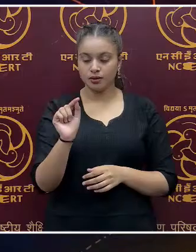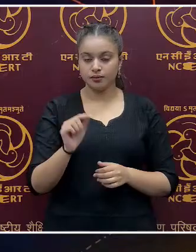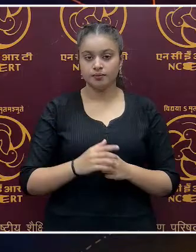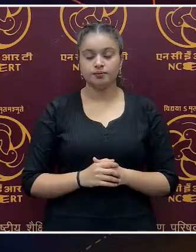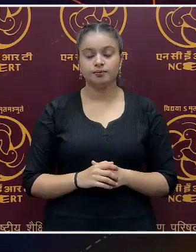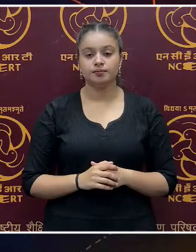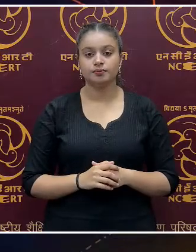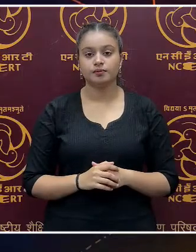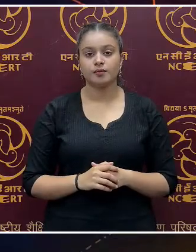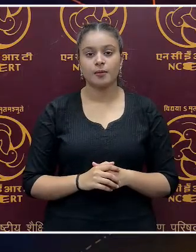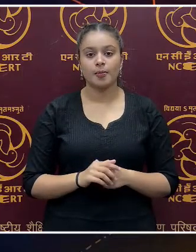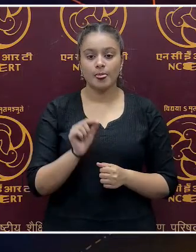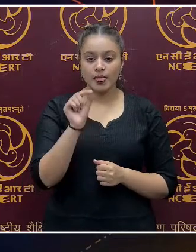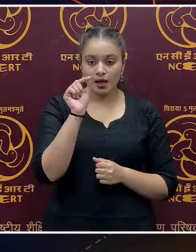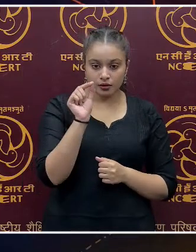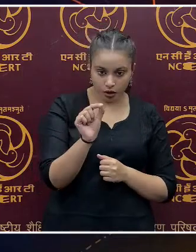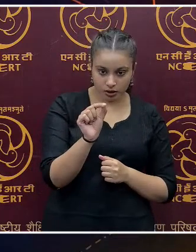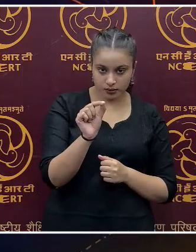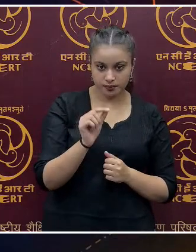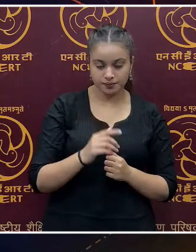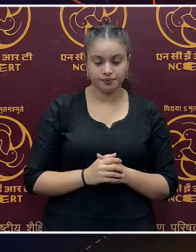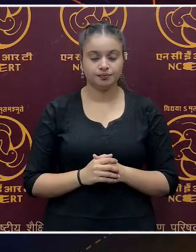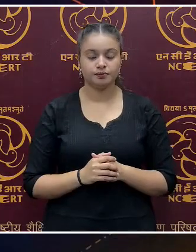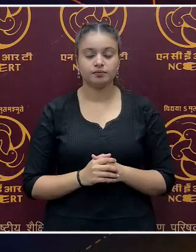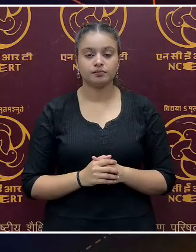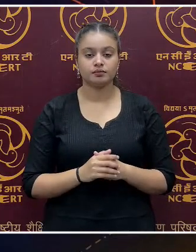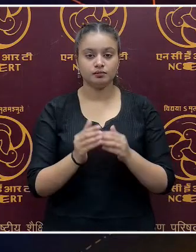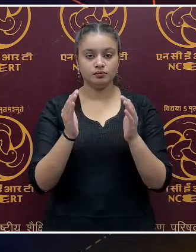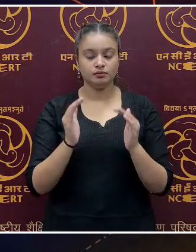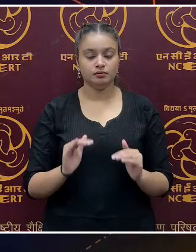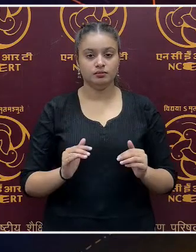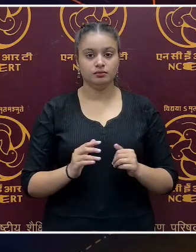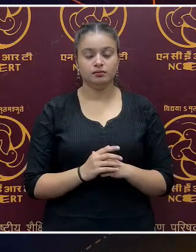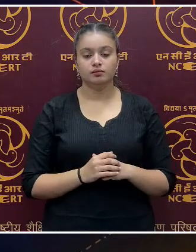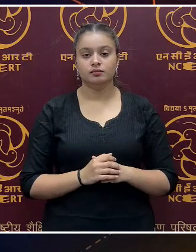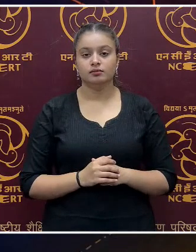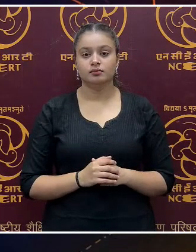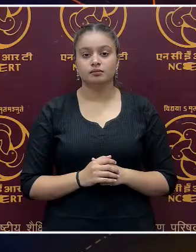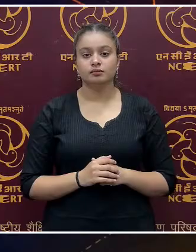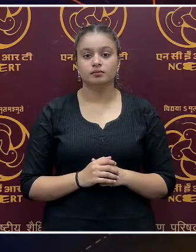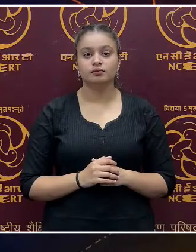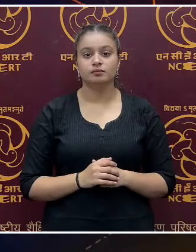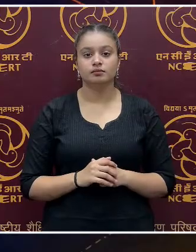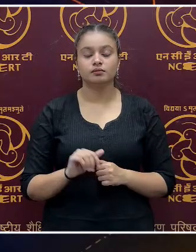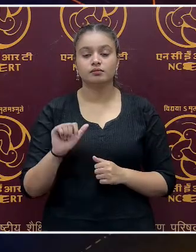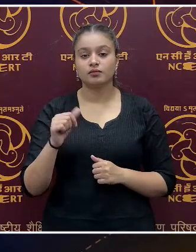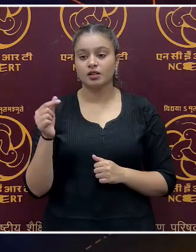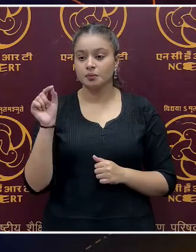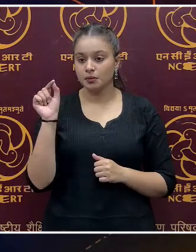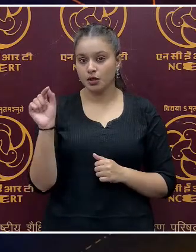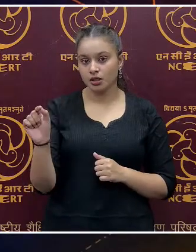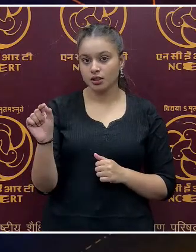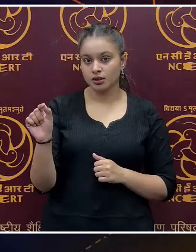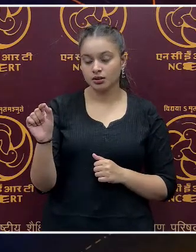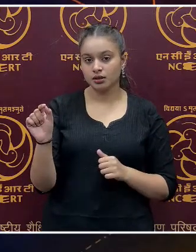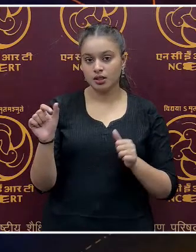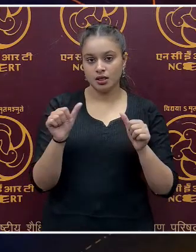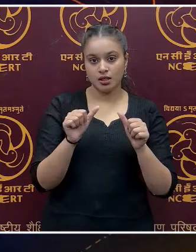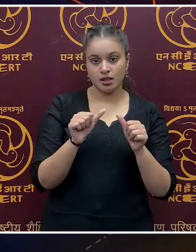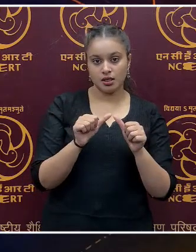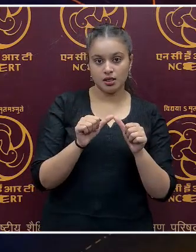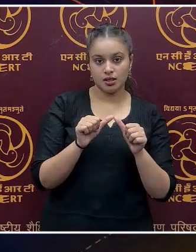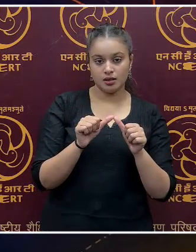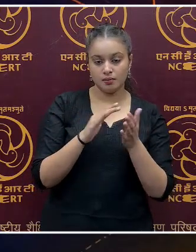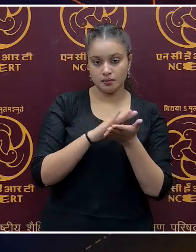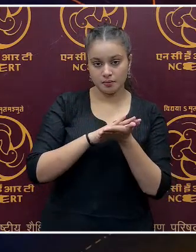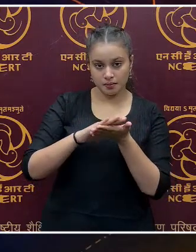put a dot as a vertex here, then click another point to make a end from the